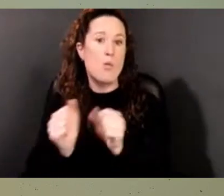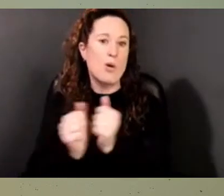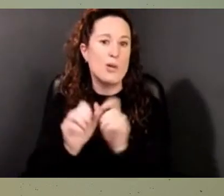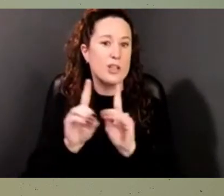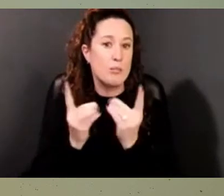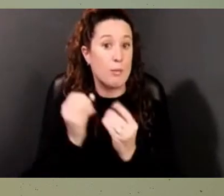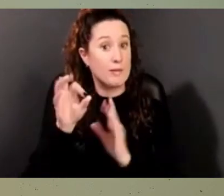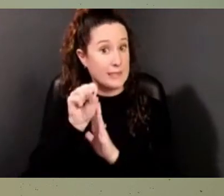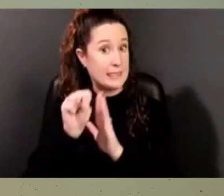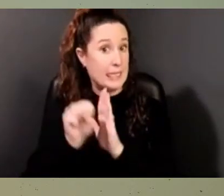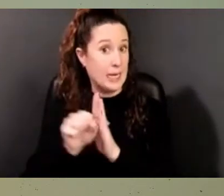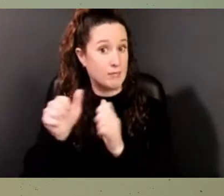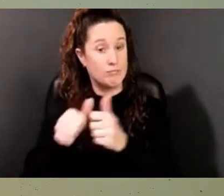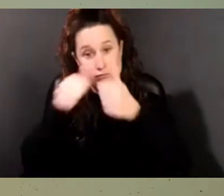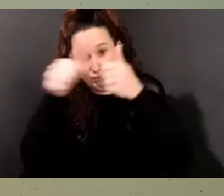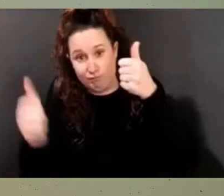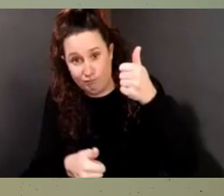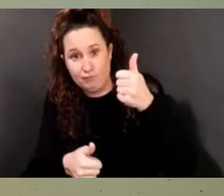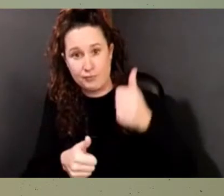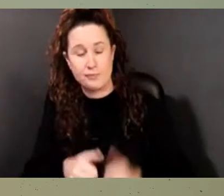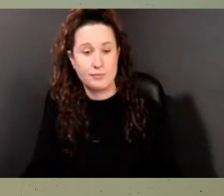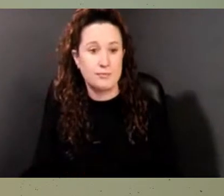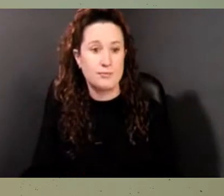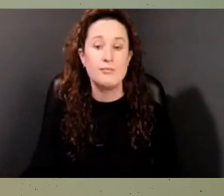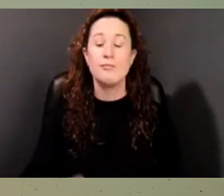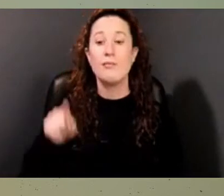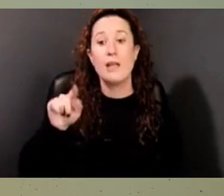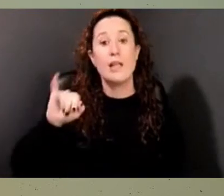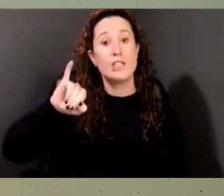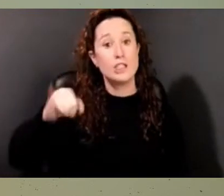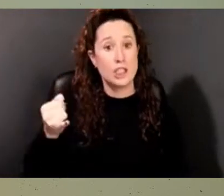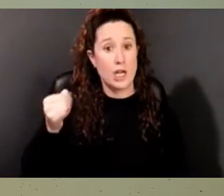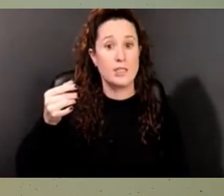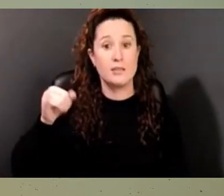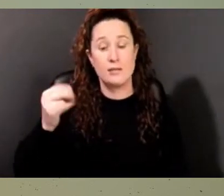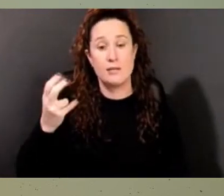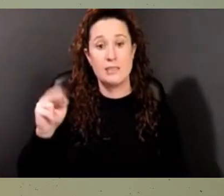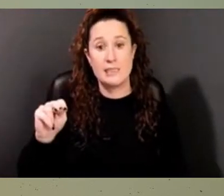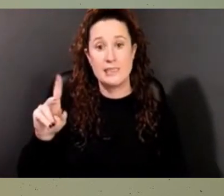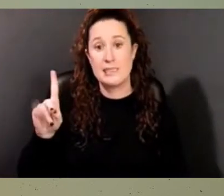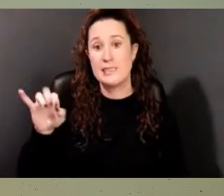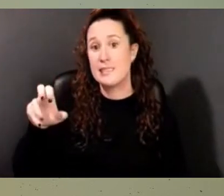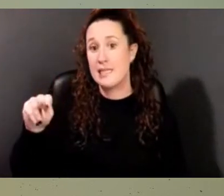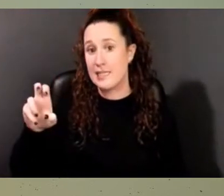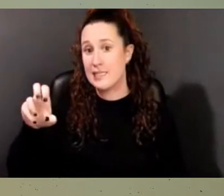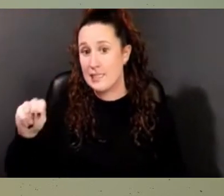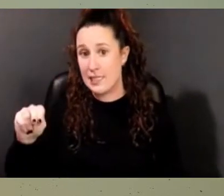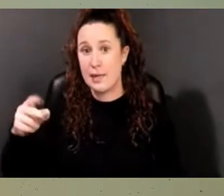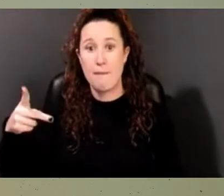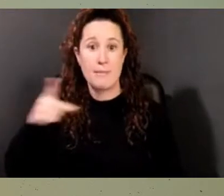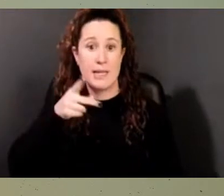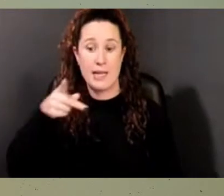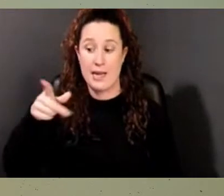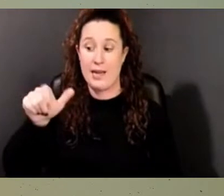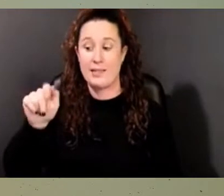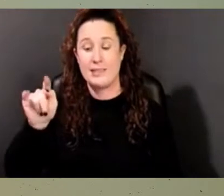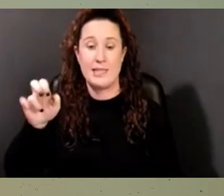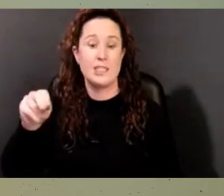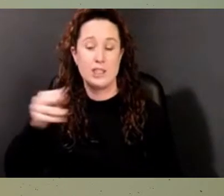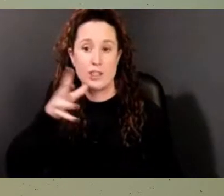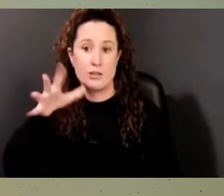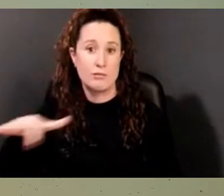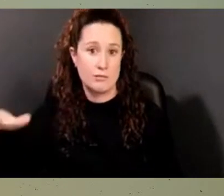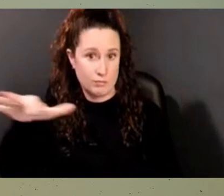State. The John Dickinson Plantation is located south of Dover, Delaware, along the St.